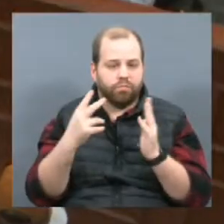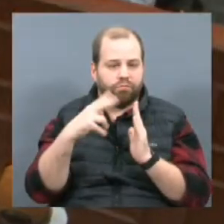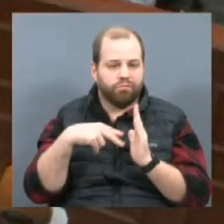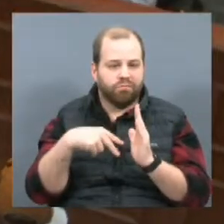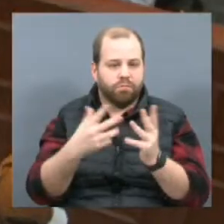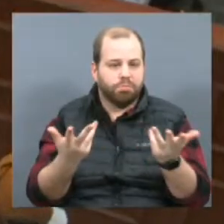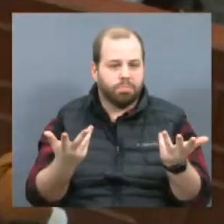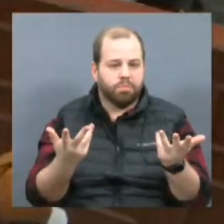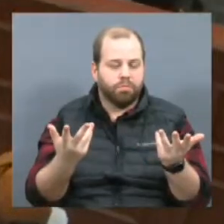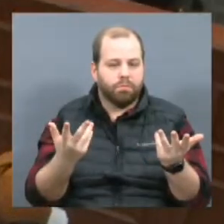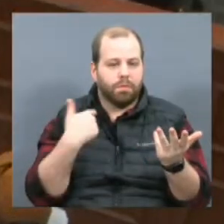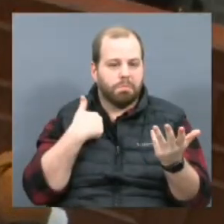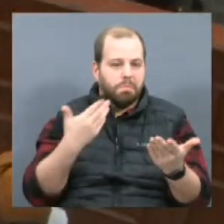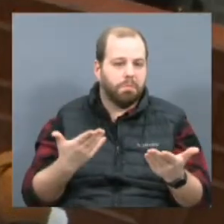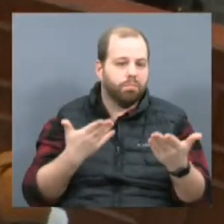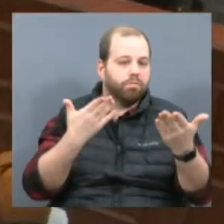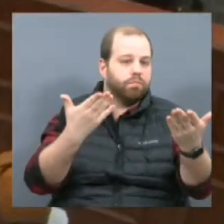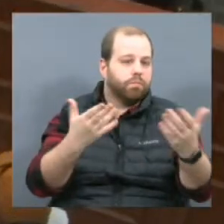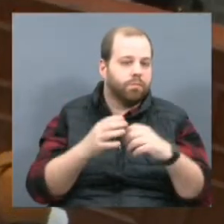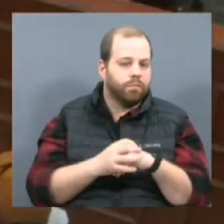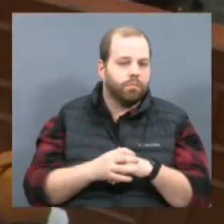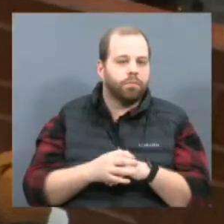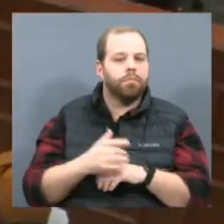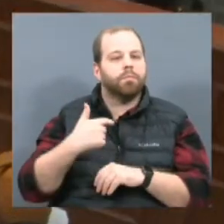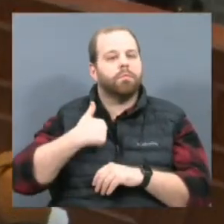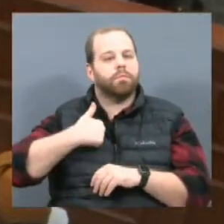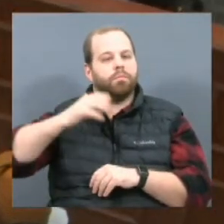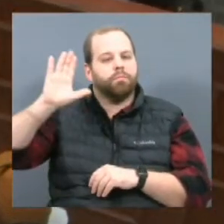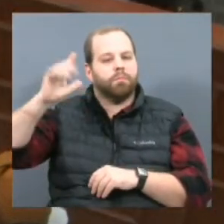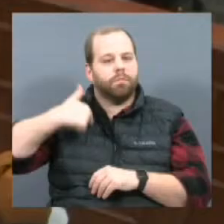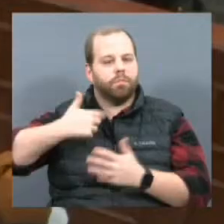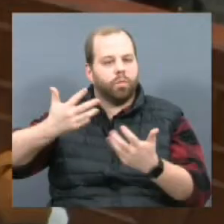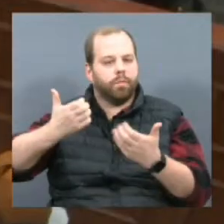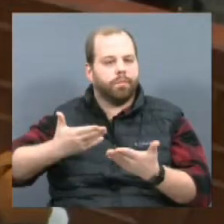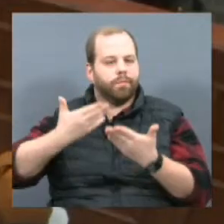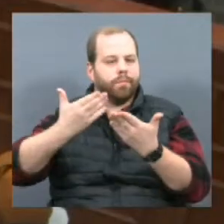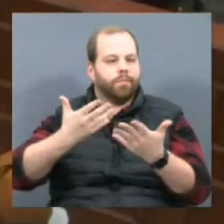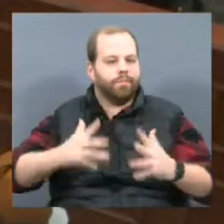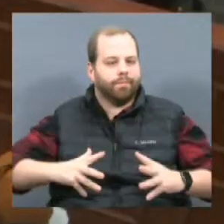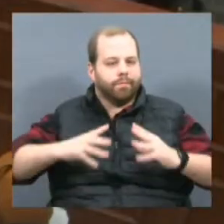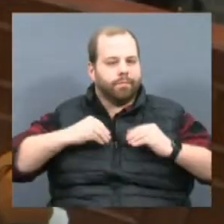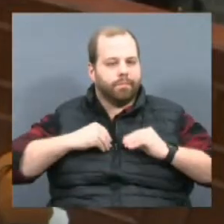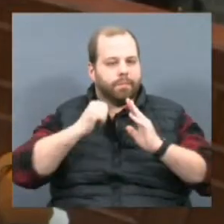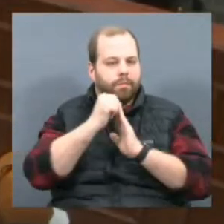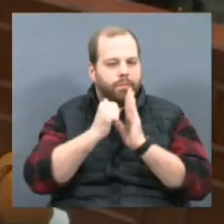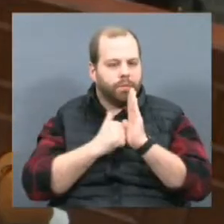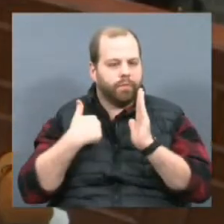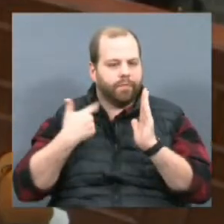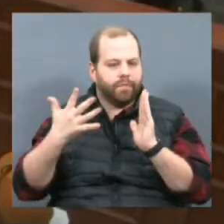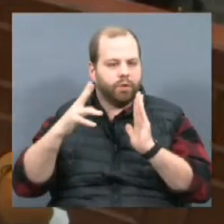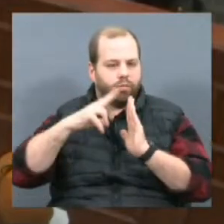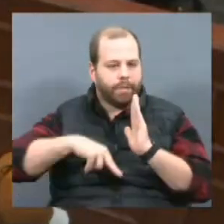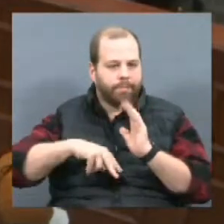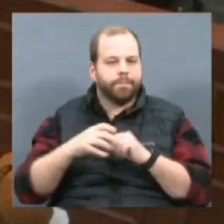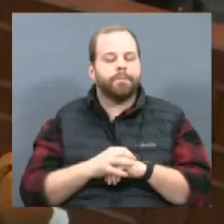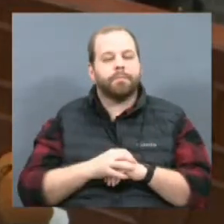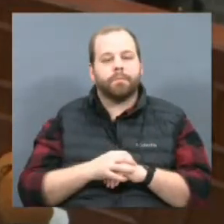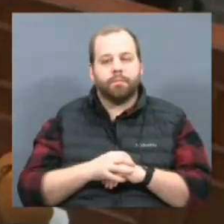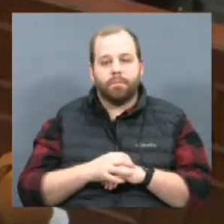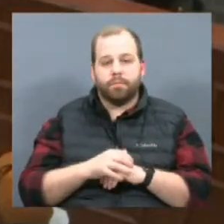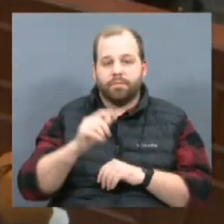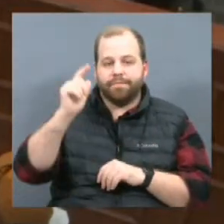would entertain a motion. Mr. Chair, I'd like to make a motion to adopt the agenda as read. We have a motion. Have a